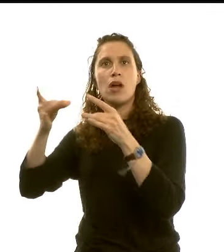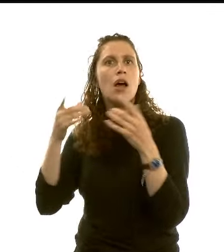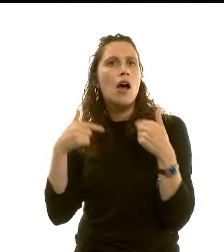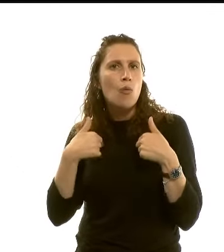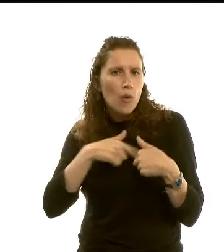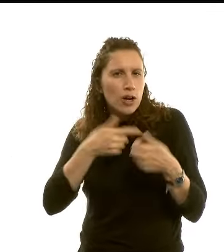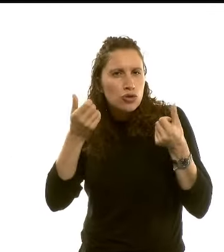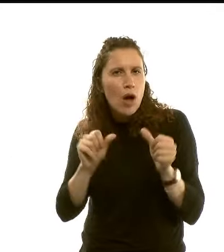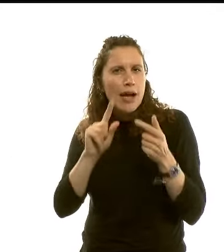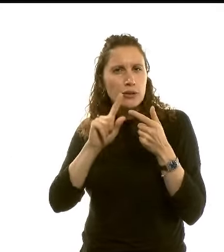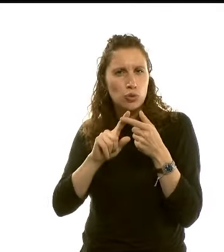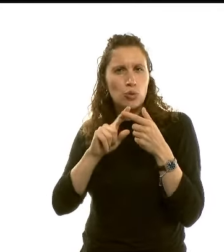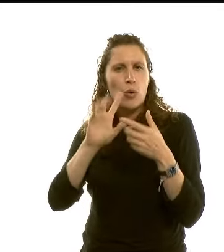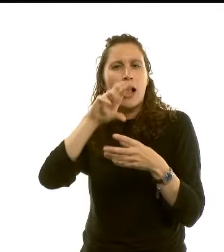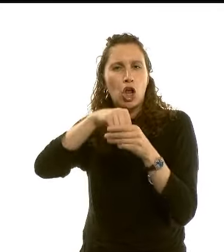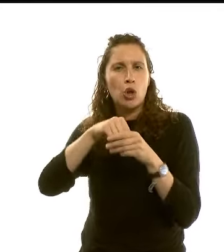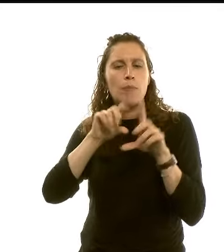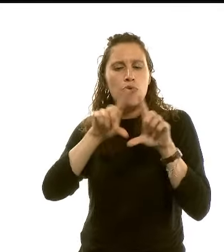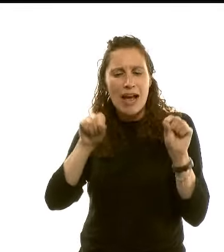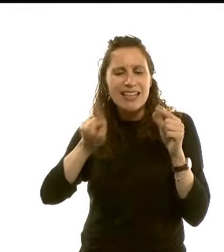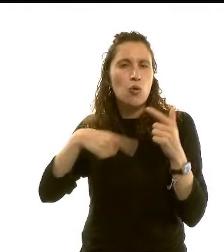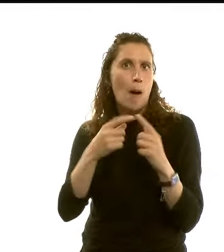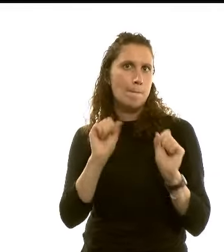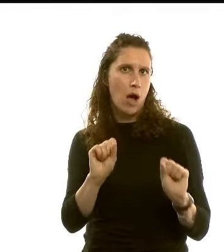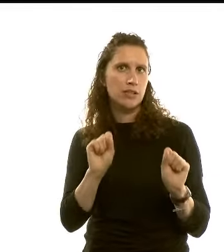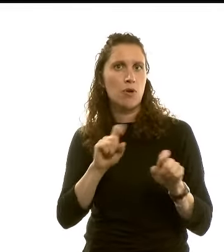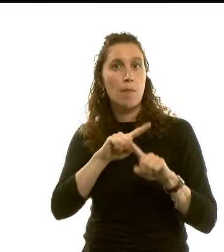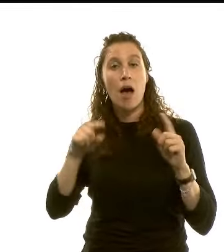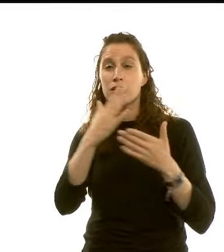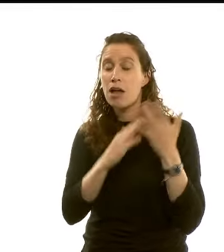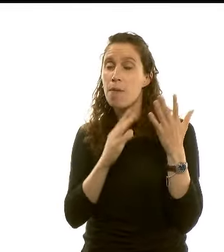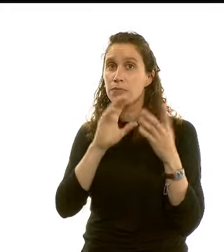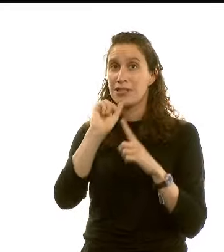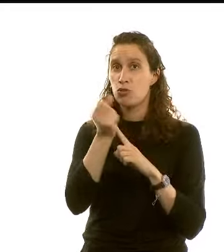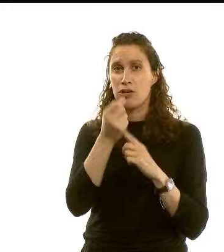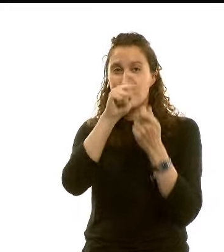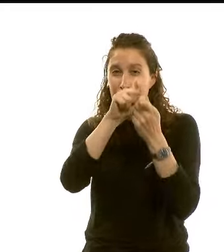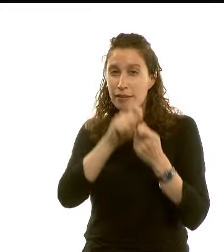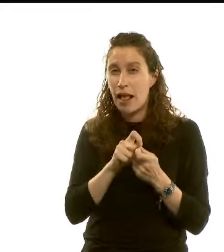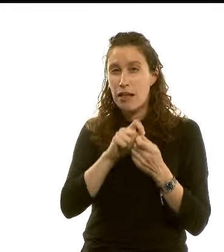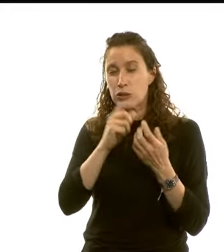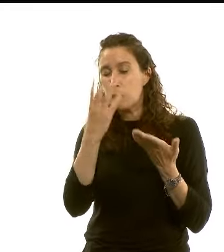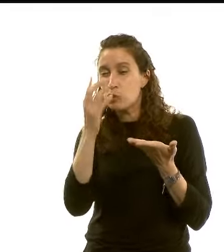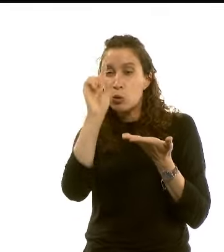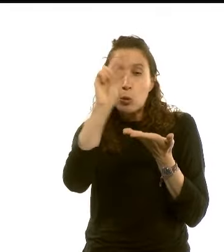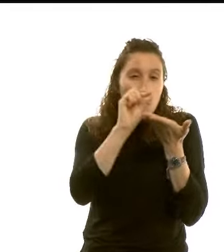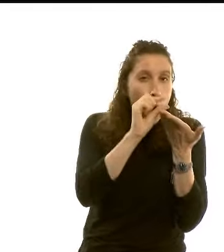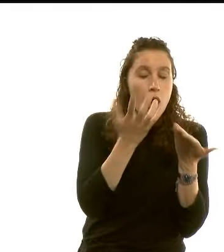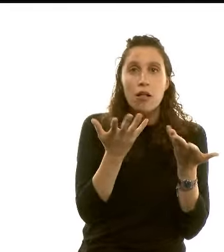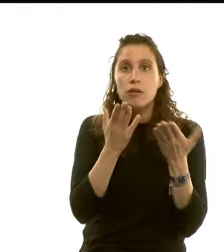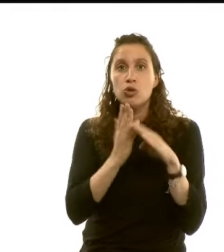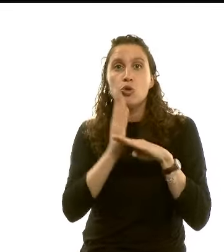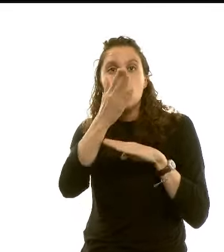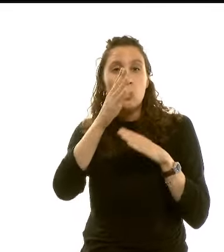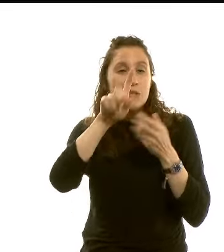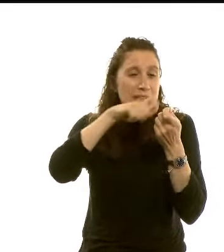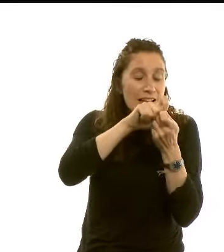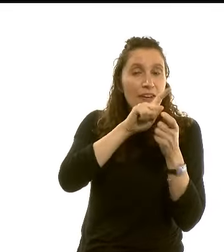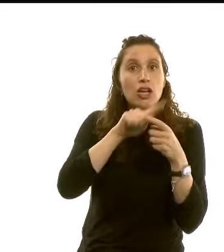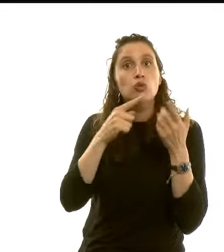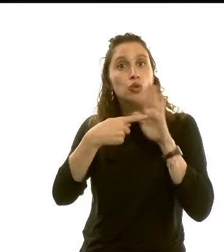things as physical bricks whenever possible, but there are situations where details may become too small, too specific to